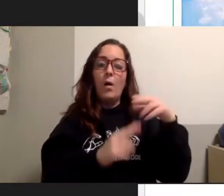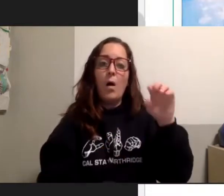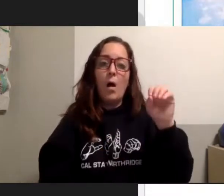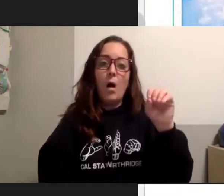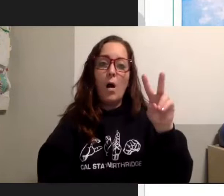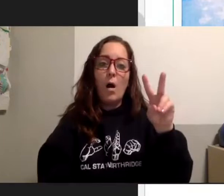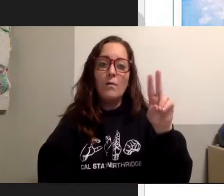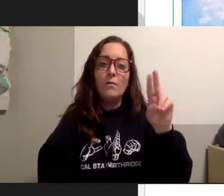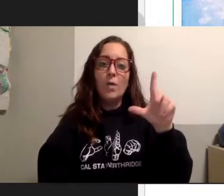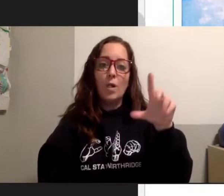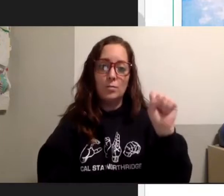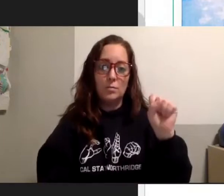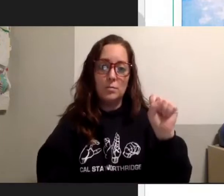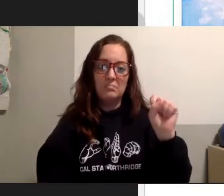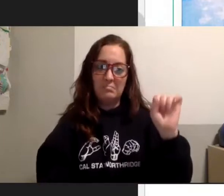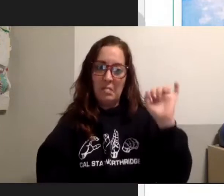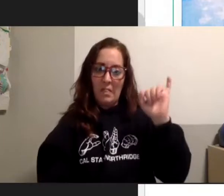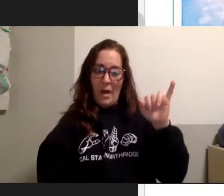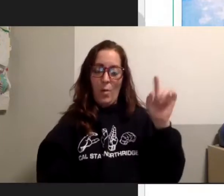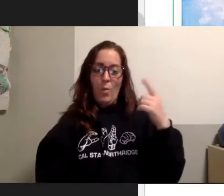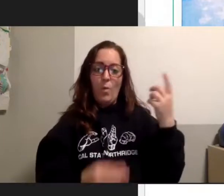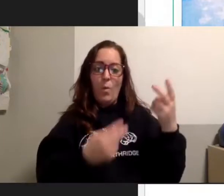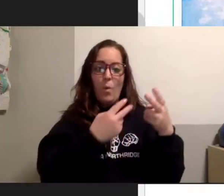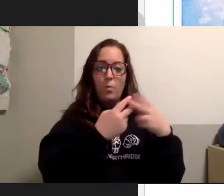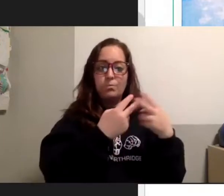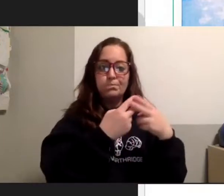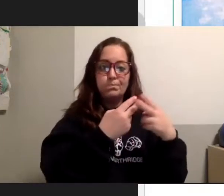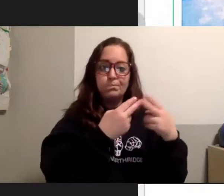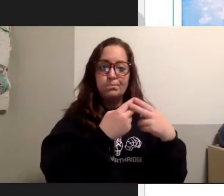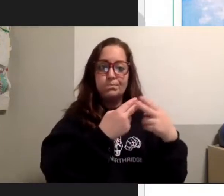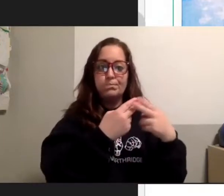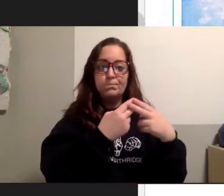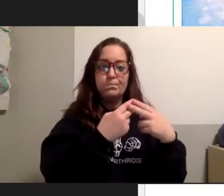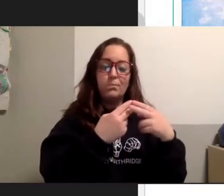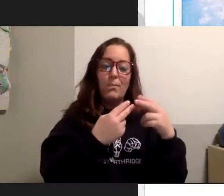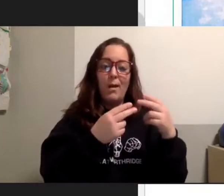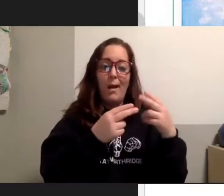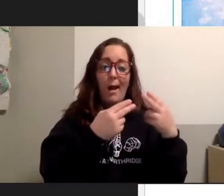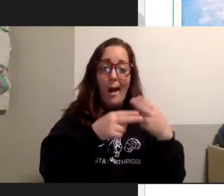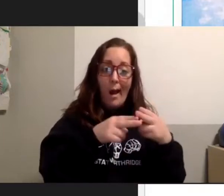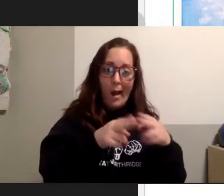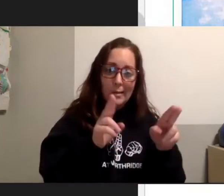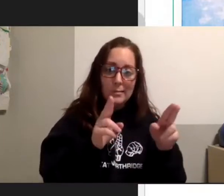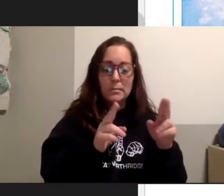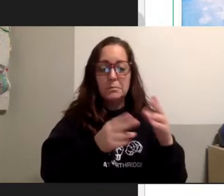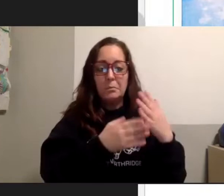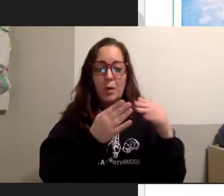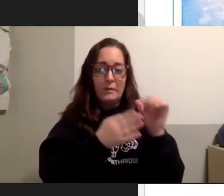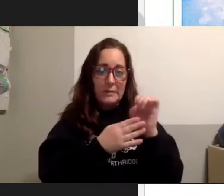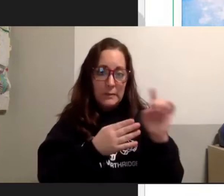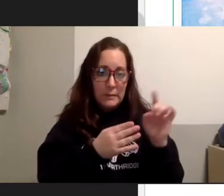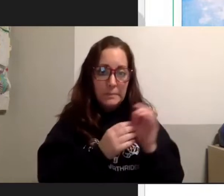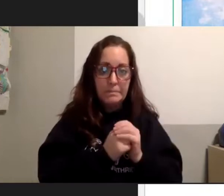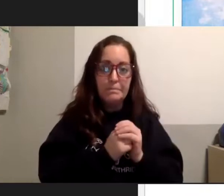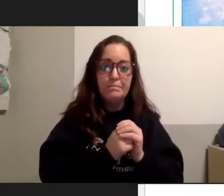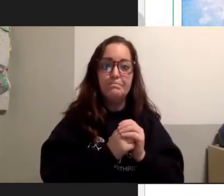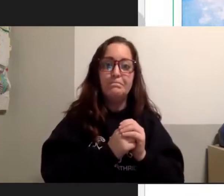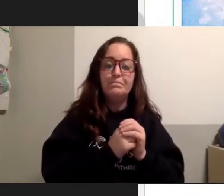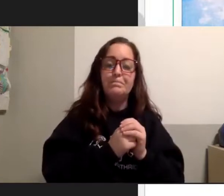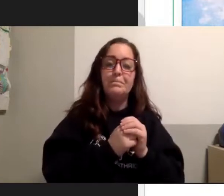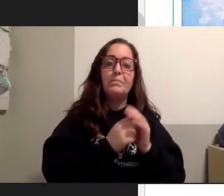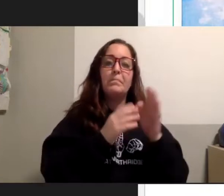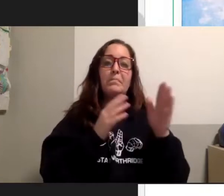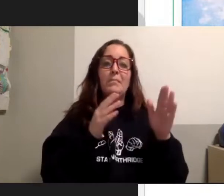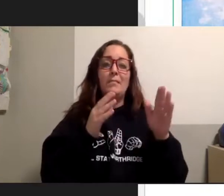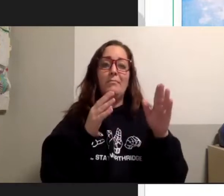The two little sections underneath are called the ovules. That's where they store the eggs for